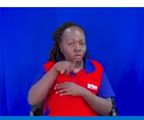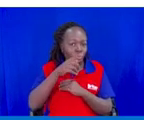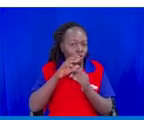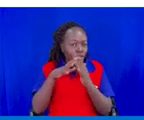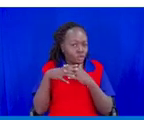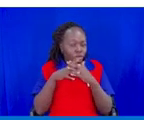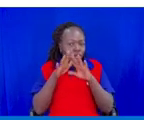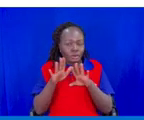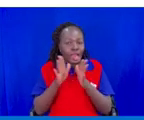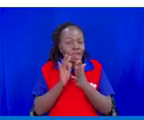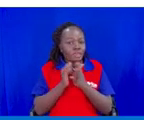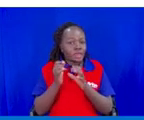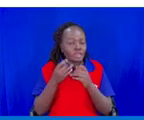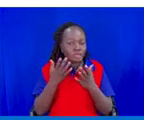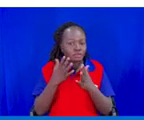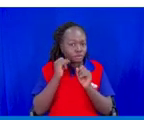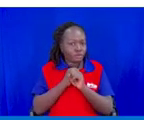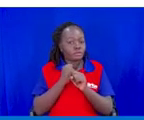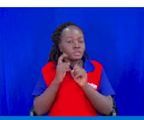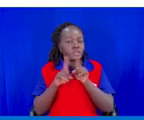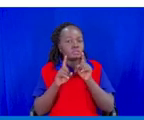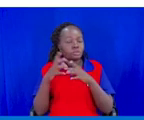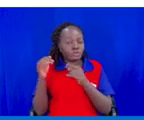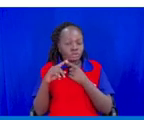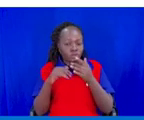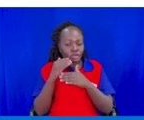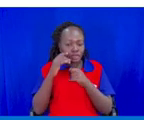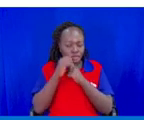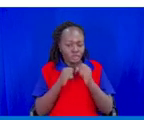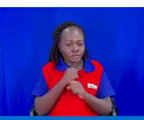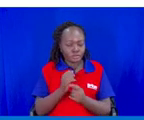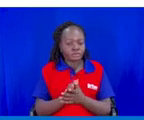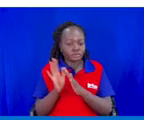lift the performance as we go to next year.